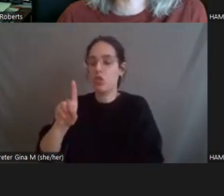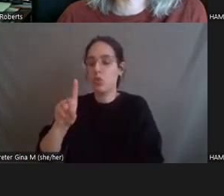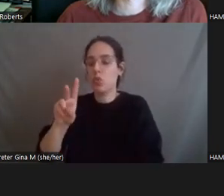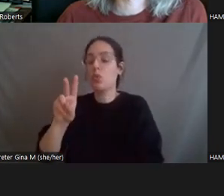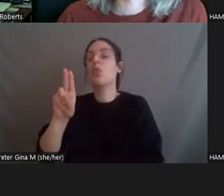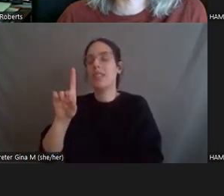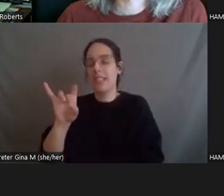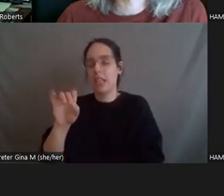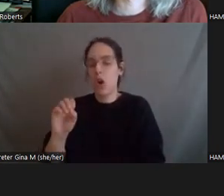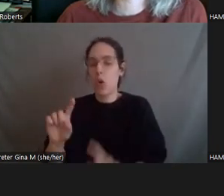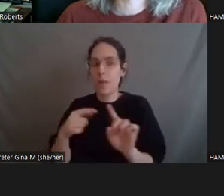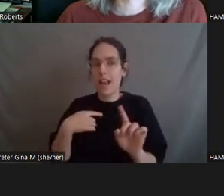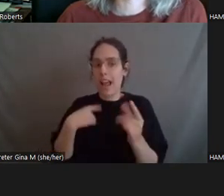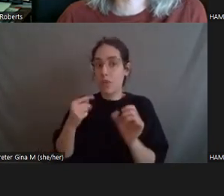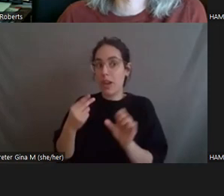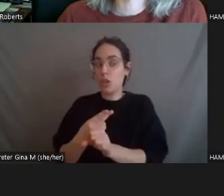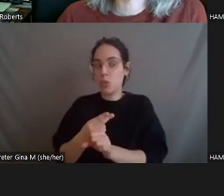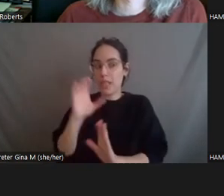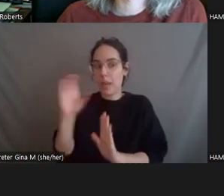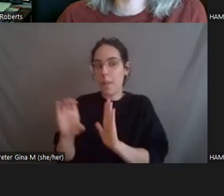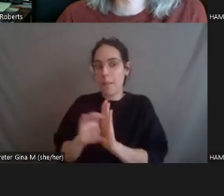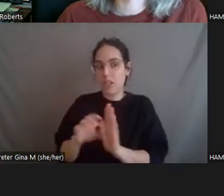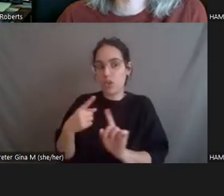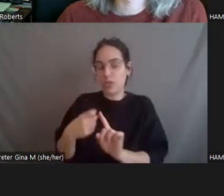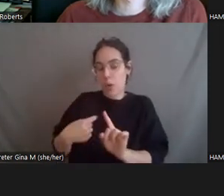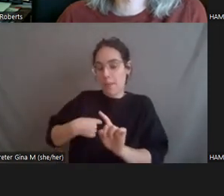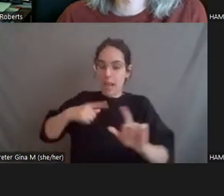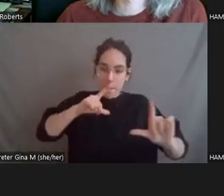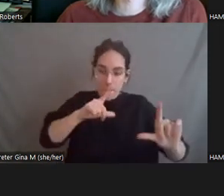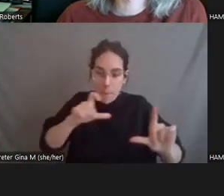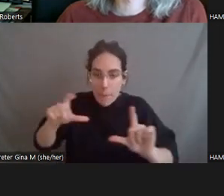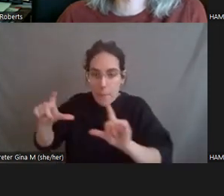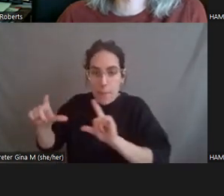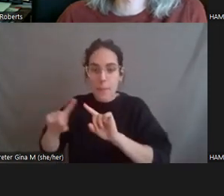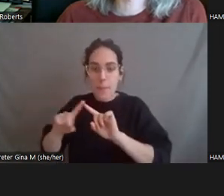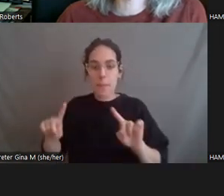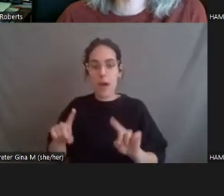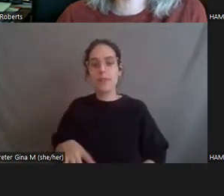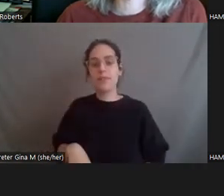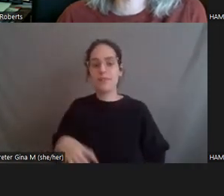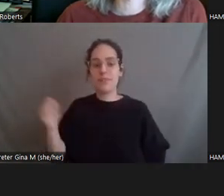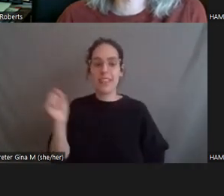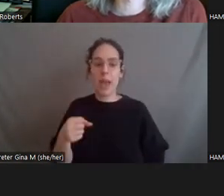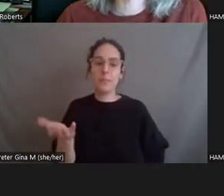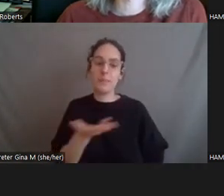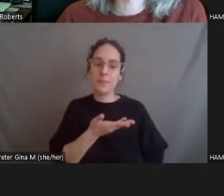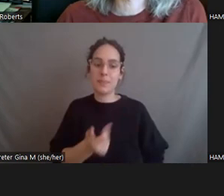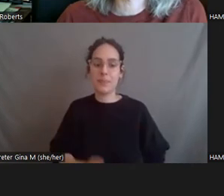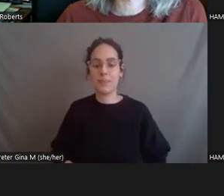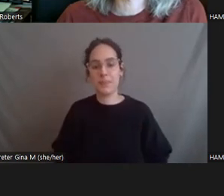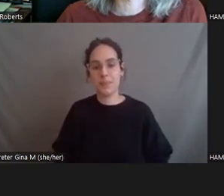of my photos in the studio, but this was one I picked up. Yeah, this is